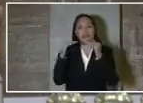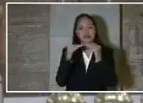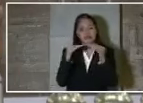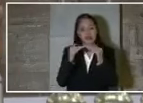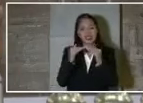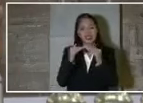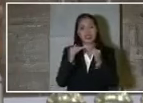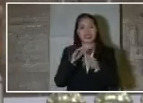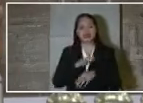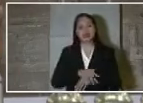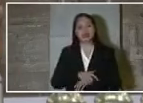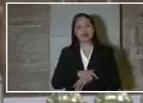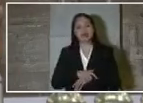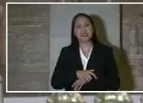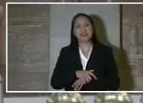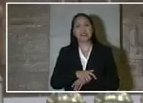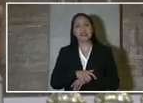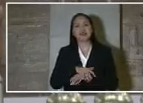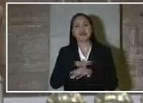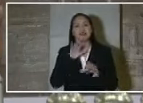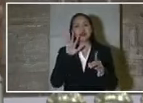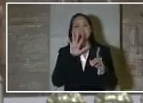Celebrity complex.